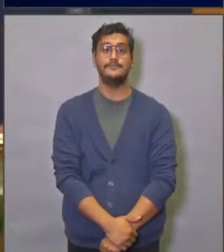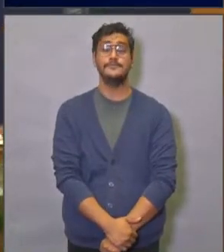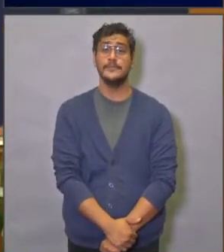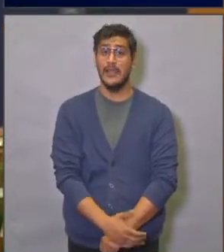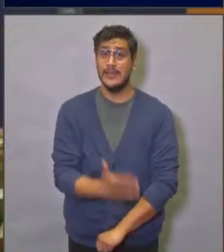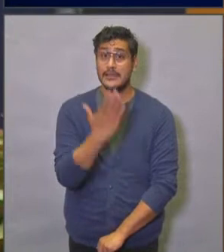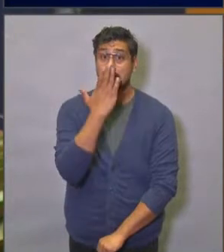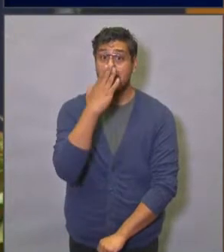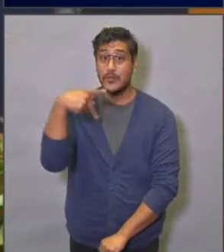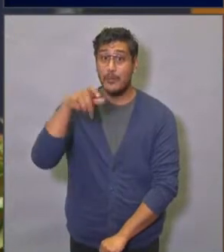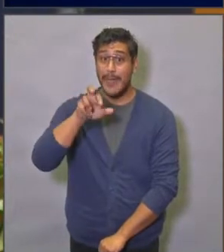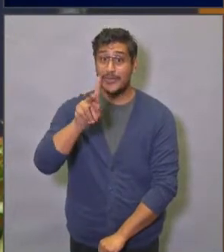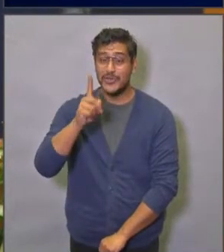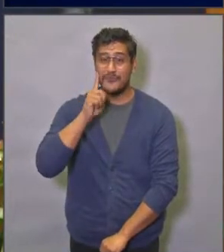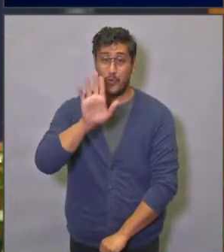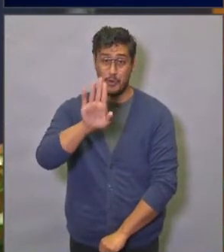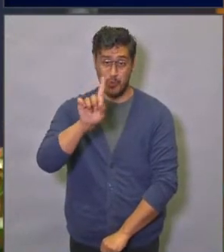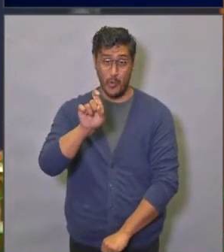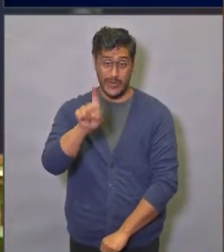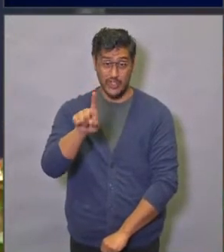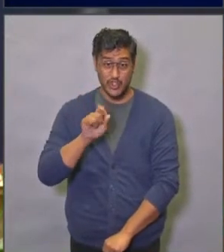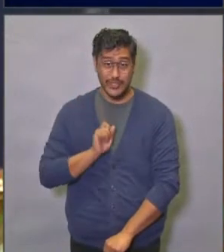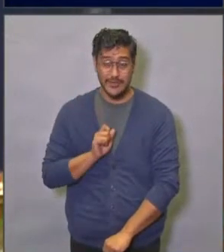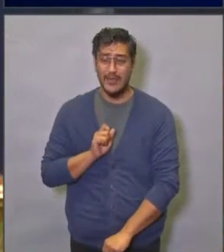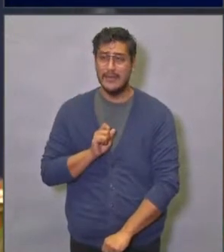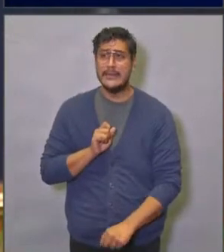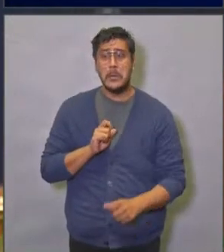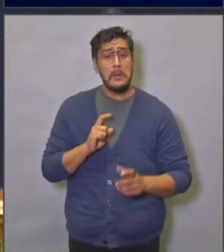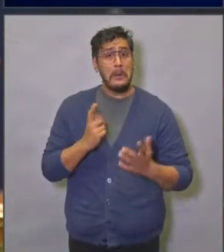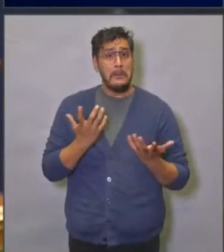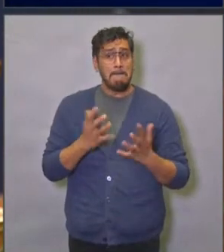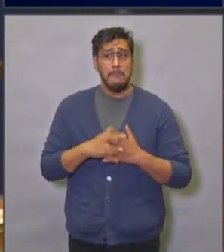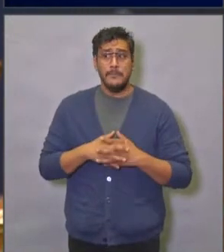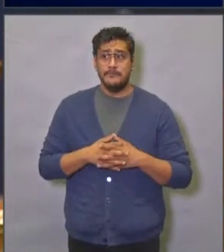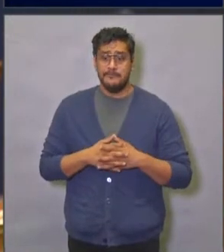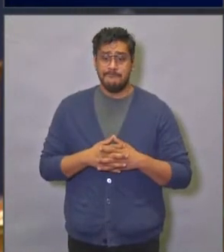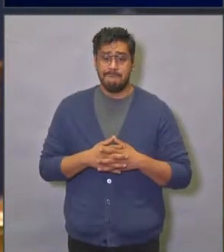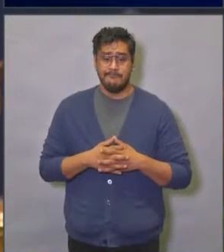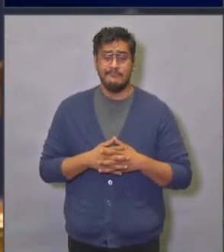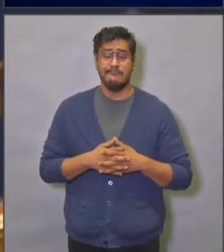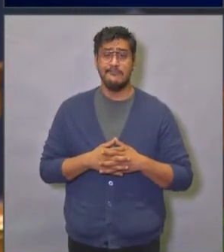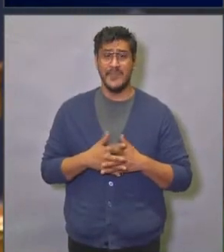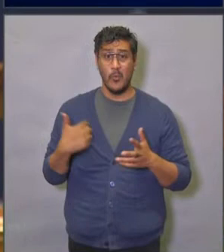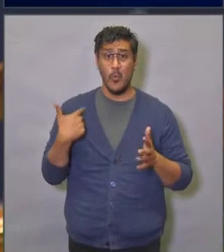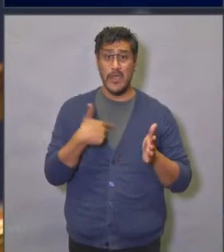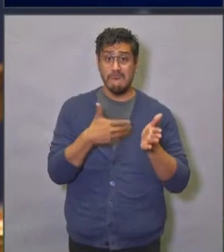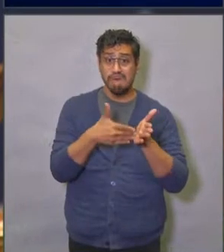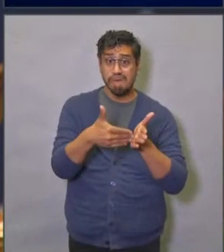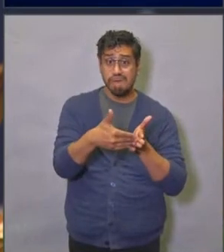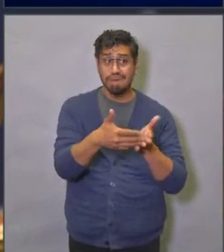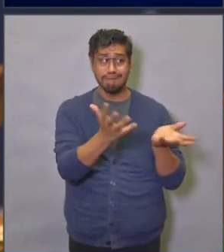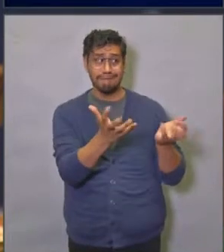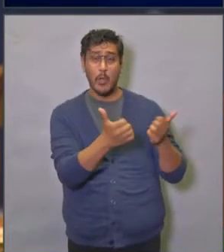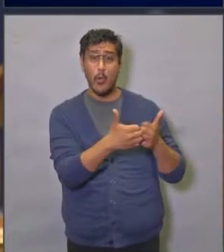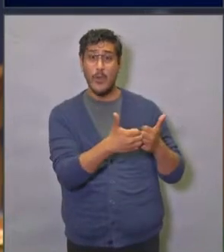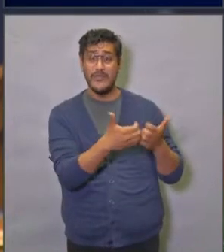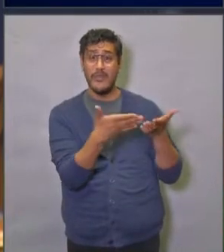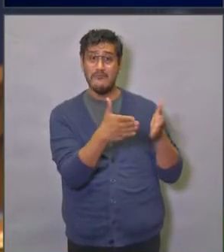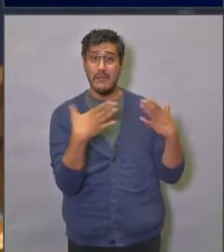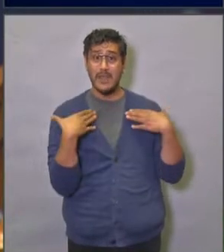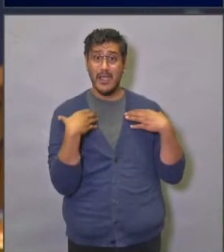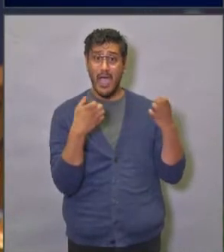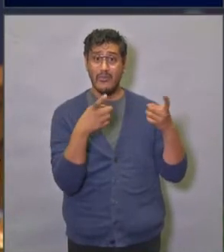Thank you, Patrick, for the question. What I would say is that we regularly speak with our public health